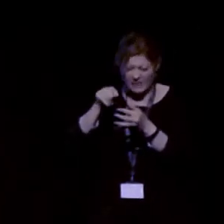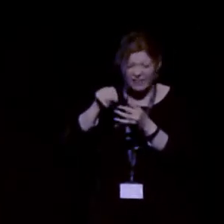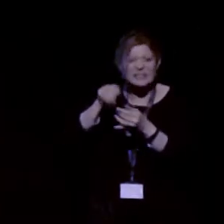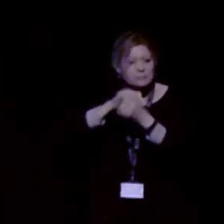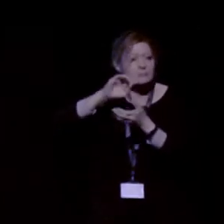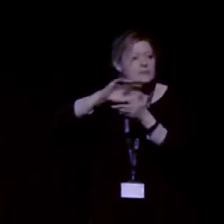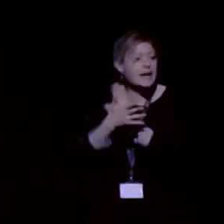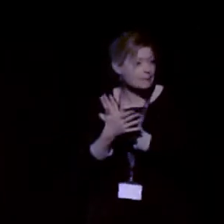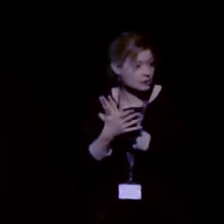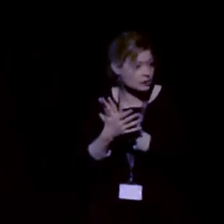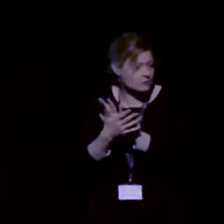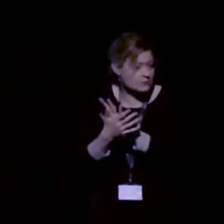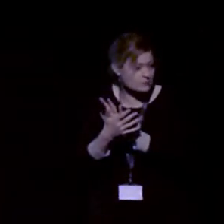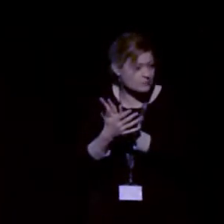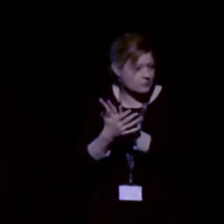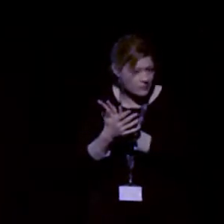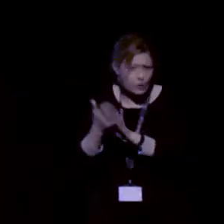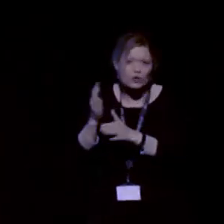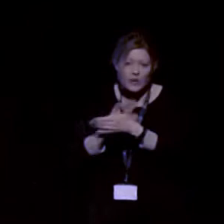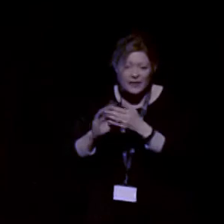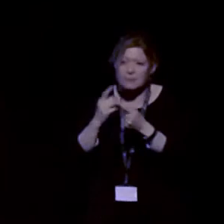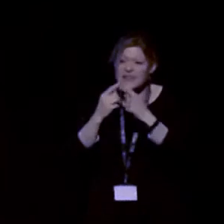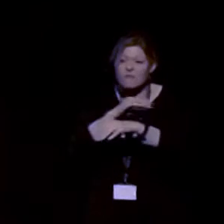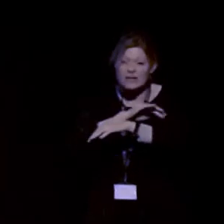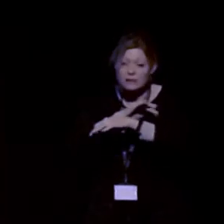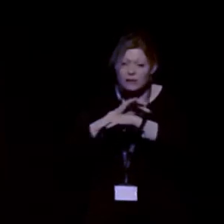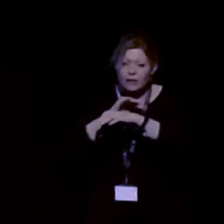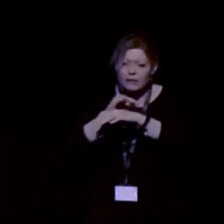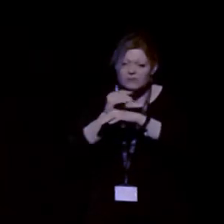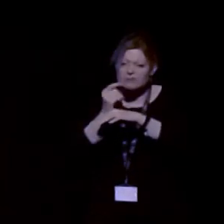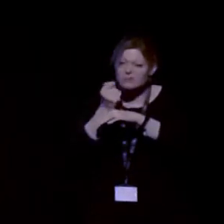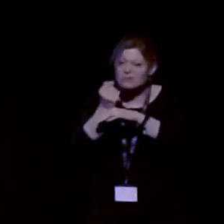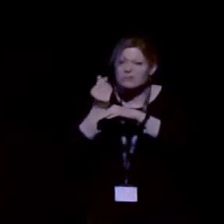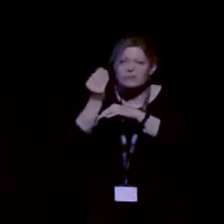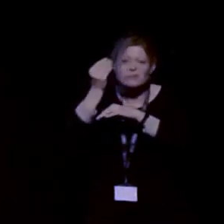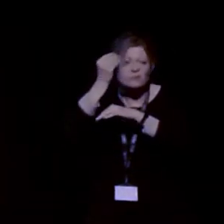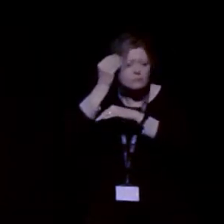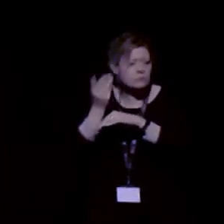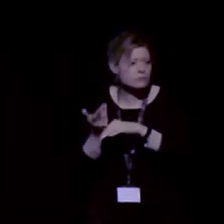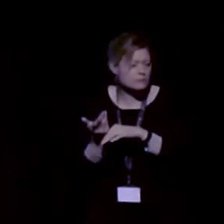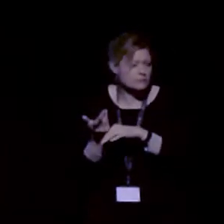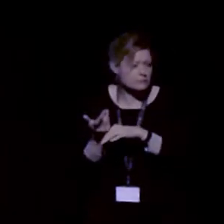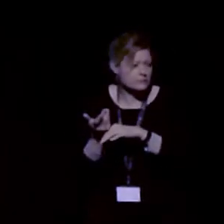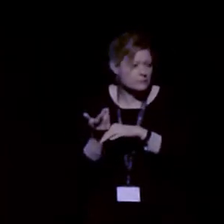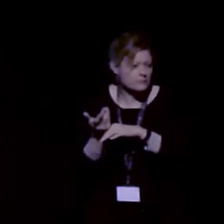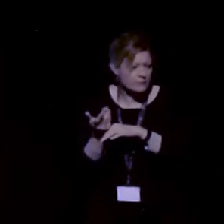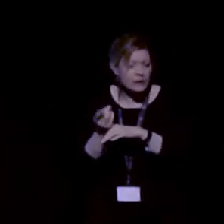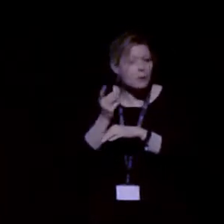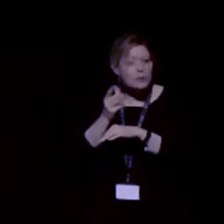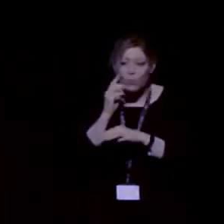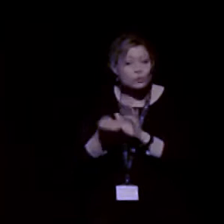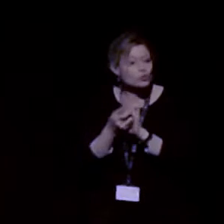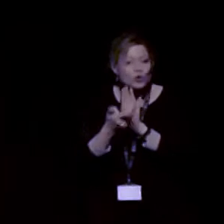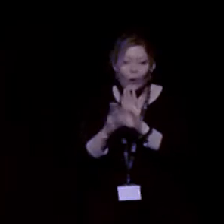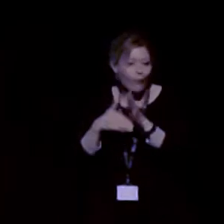and that reduces the flow of information up the auditory nerve, but not necessarily with any effect on the audiogram. And